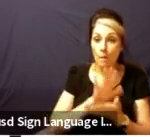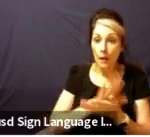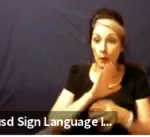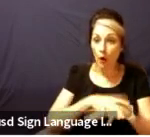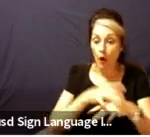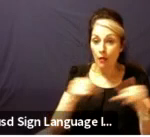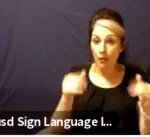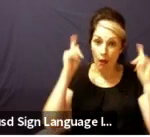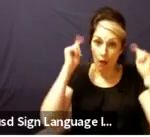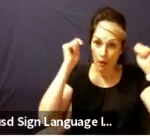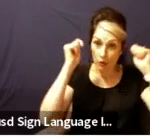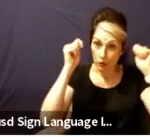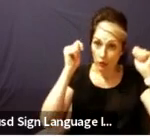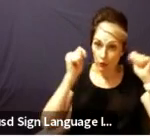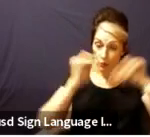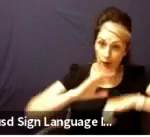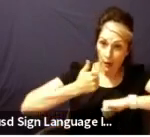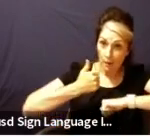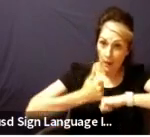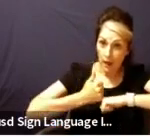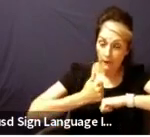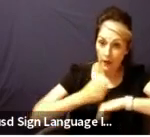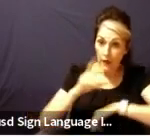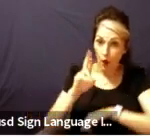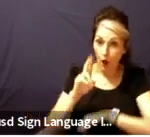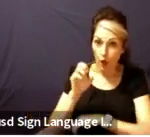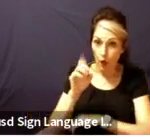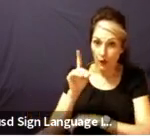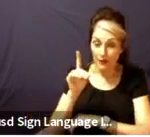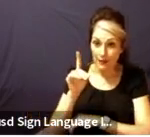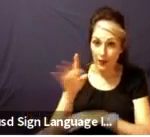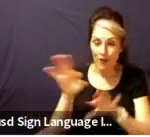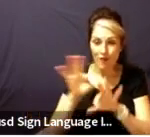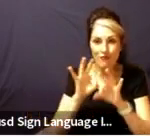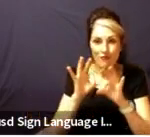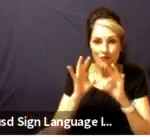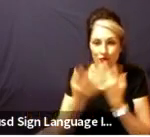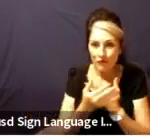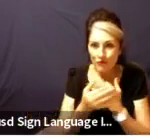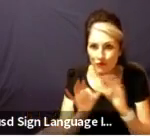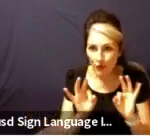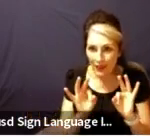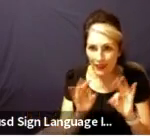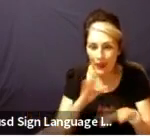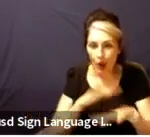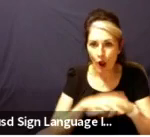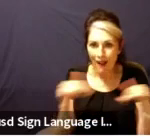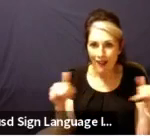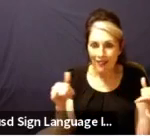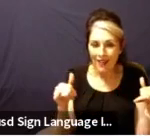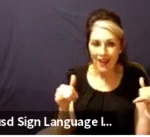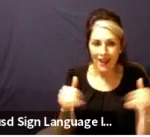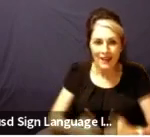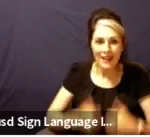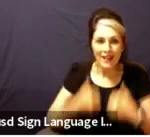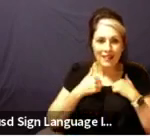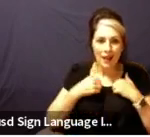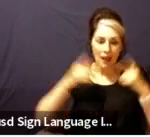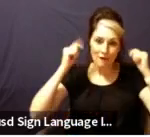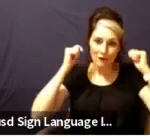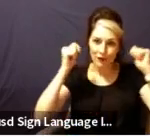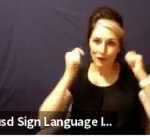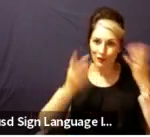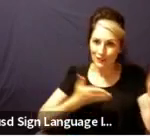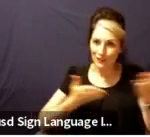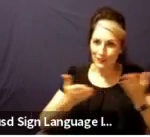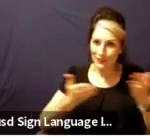online tutoring platform. So that is RUSD's free online live tutoring service.